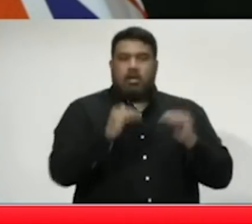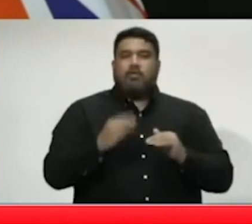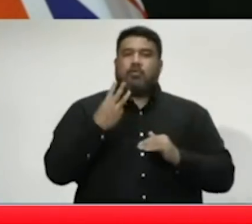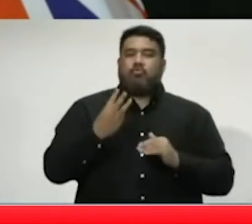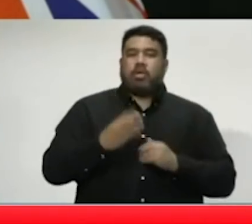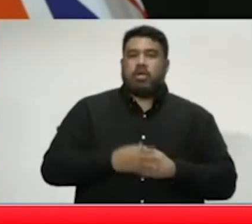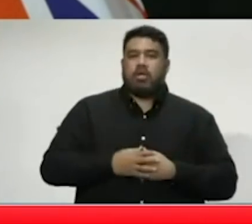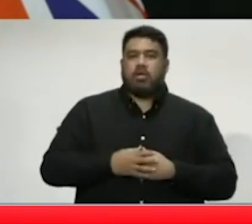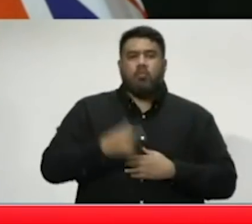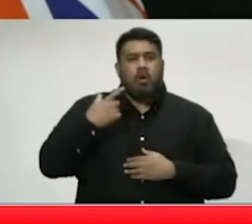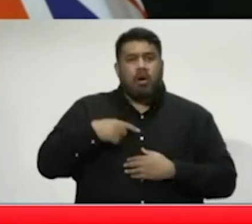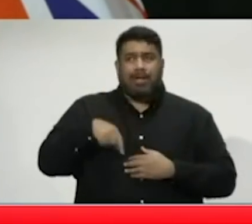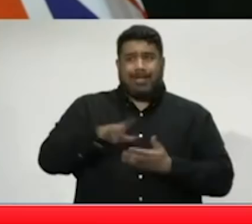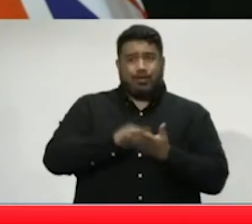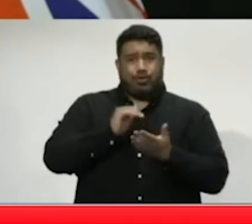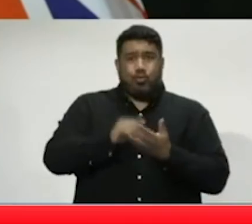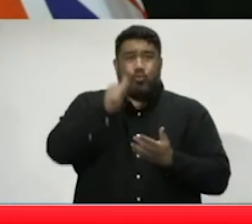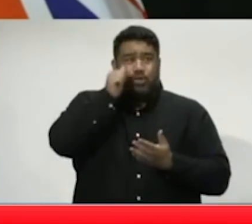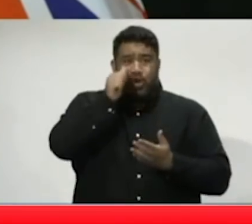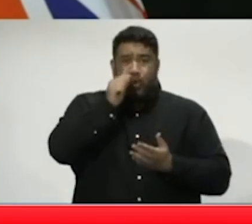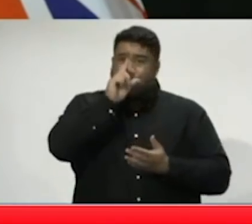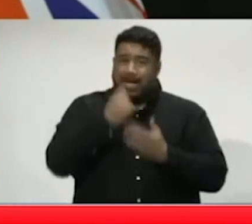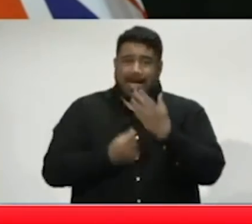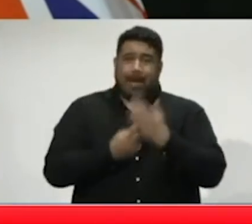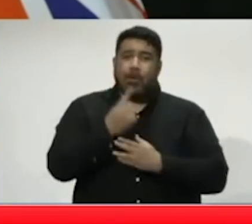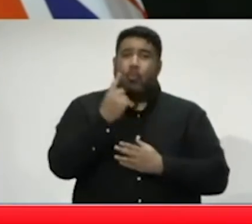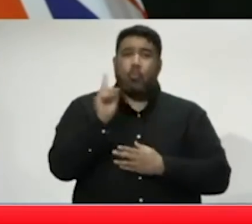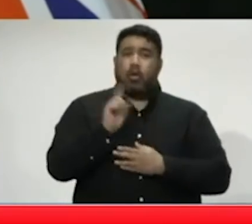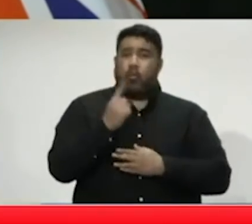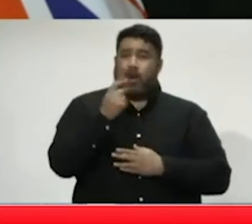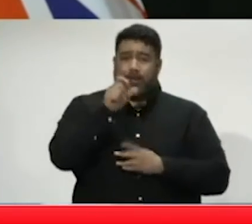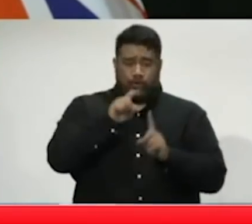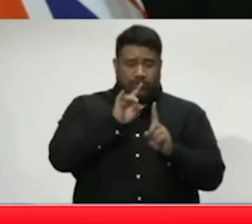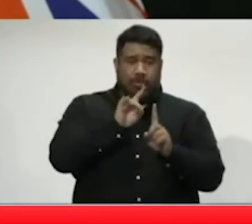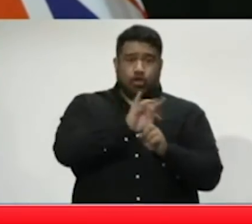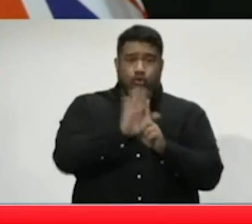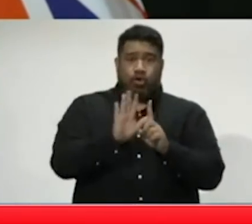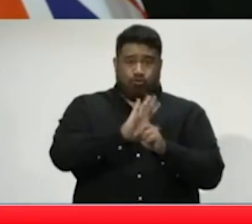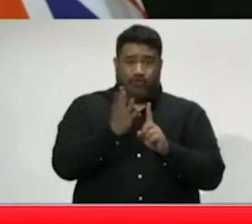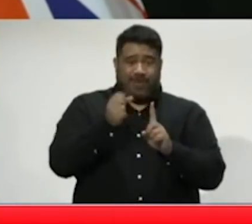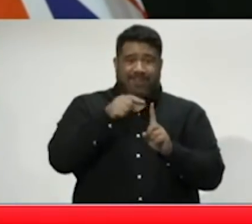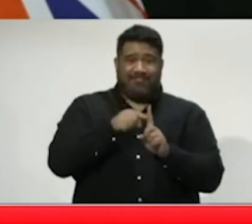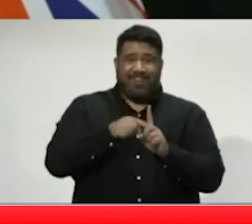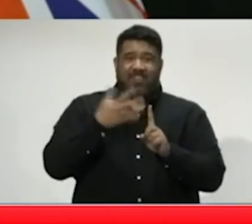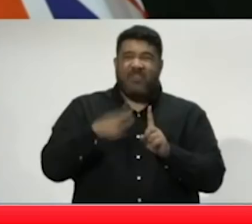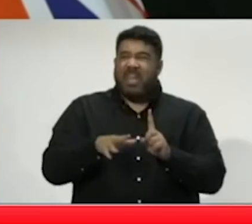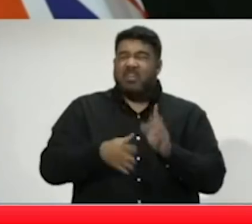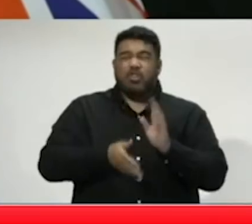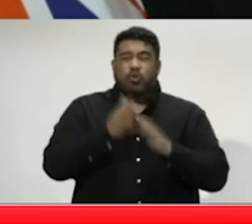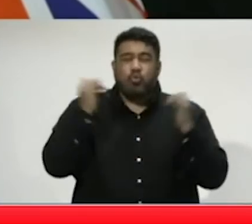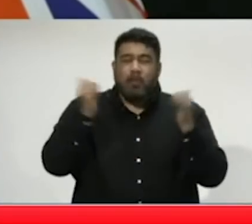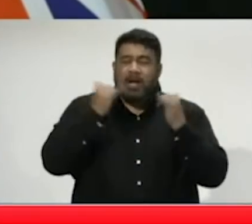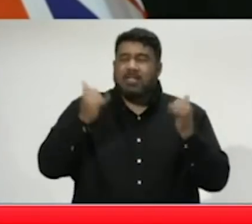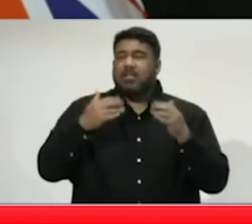case can become 90 after a single night out or a single event. It would only take 2 to